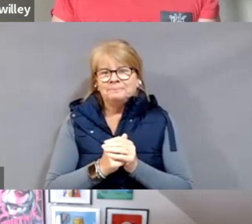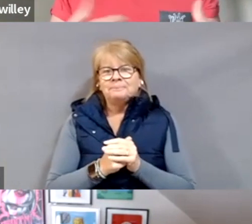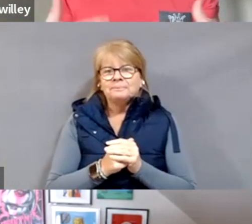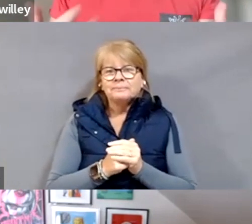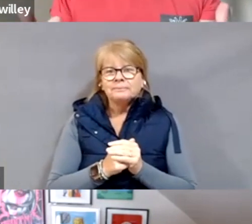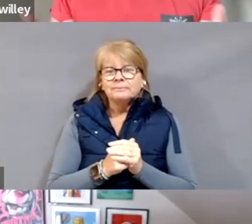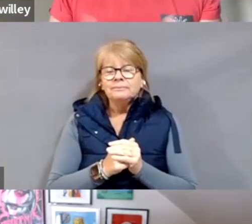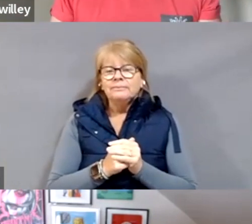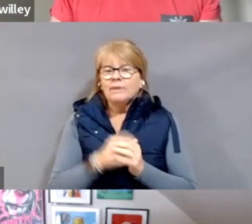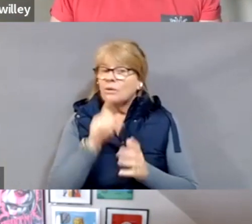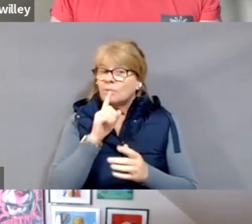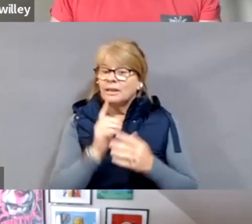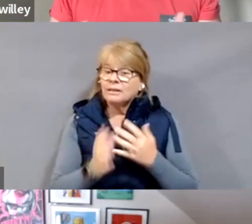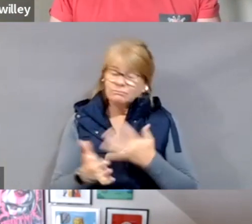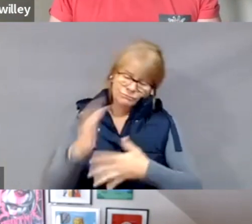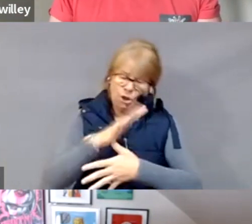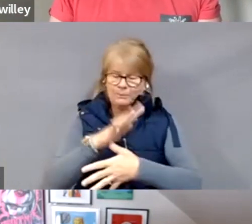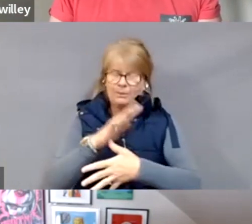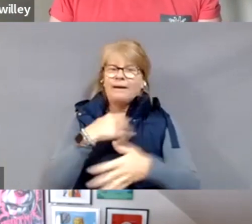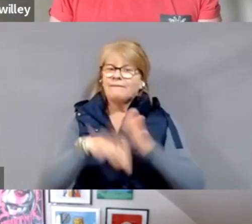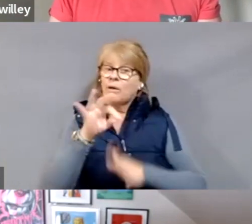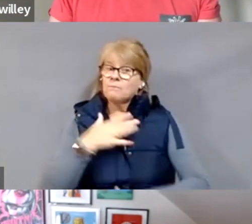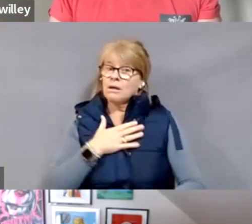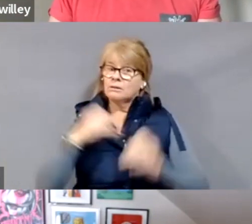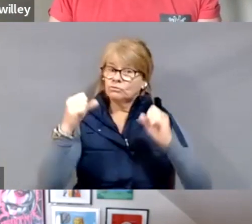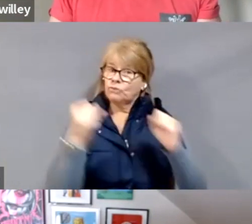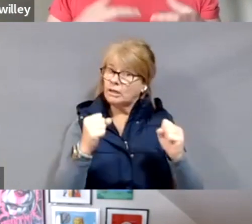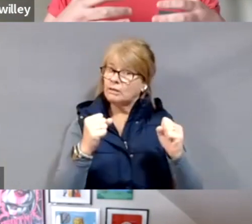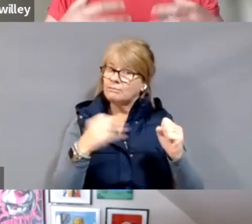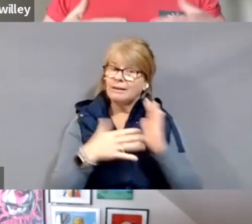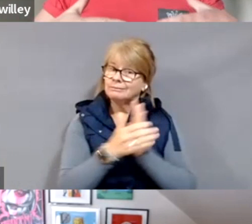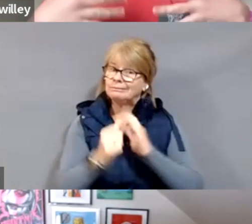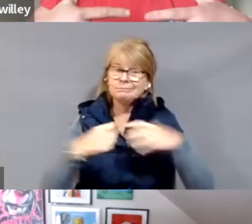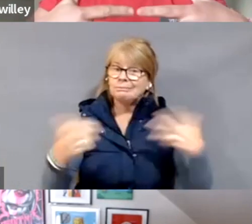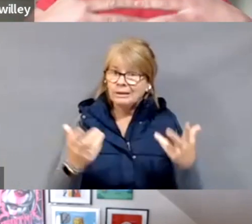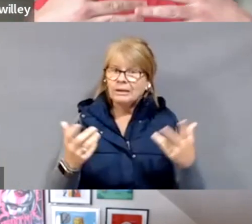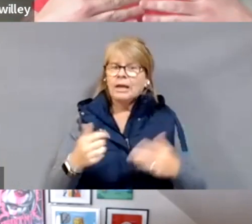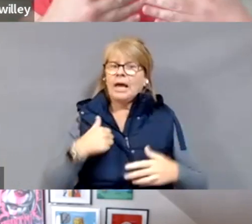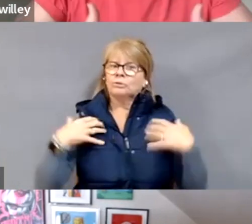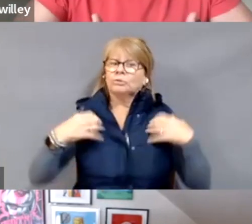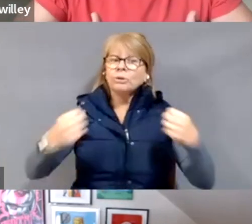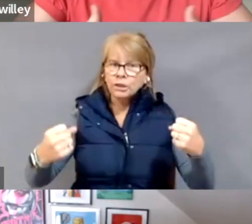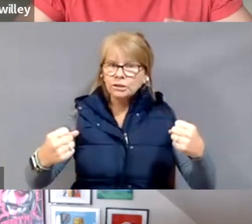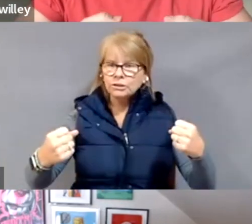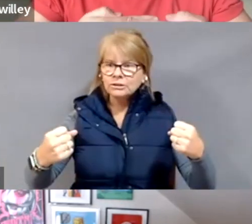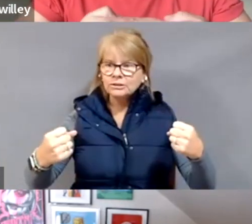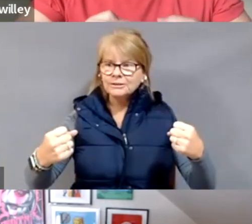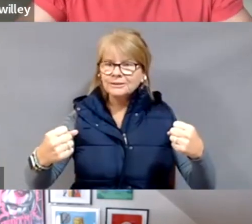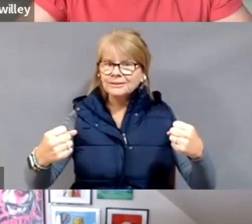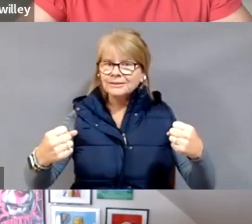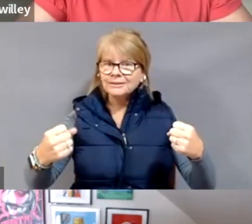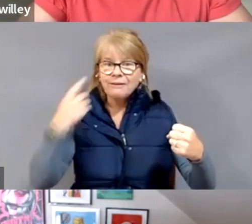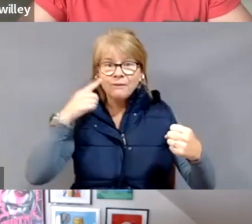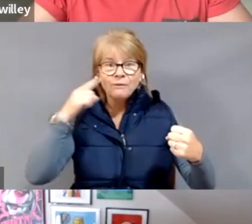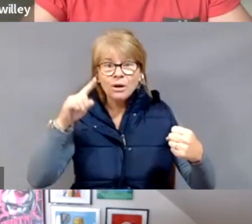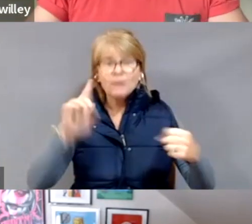the number one thing that I found was my strength was that I had to have enough courage just to show up and